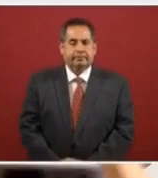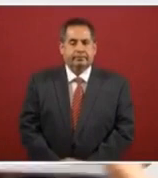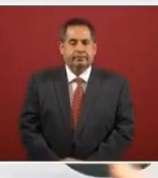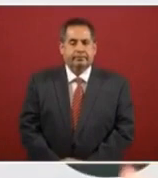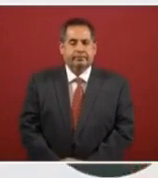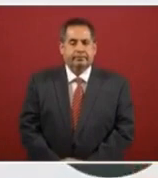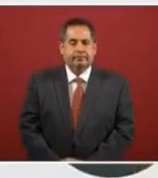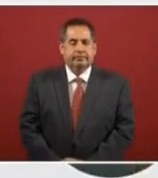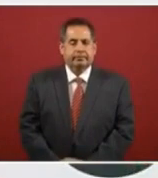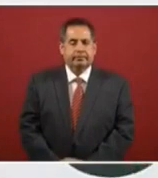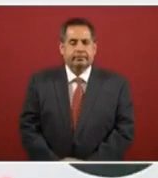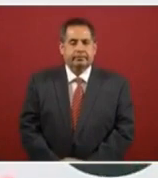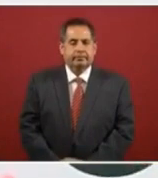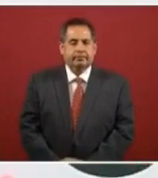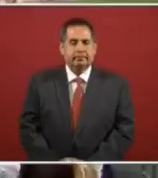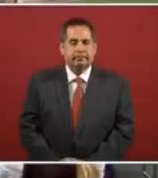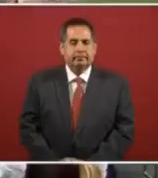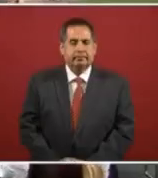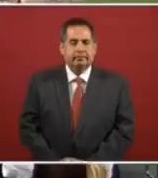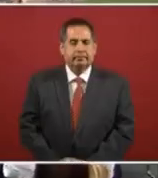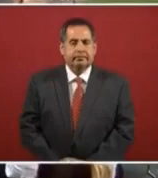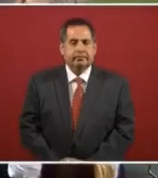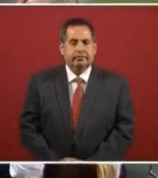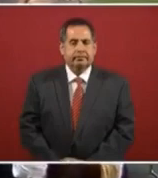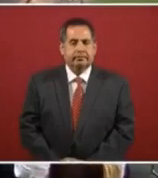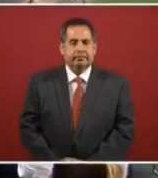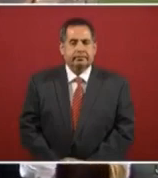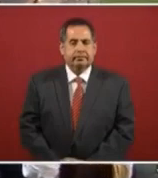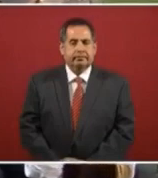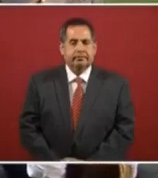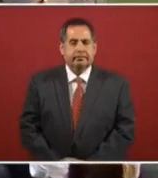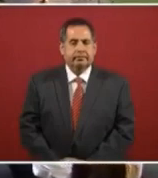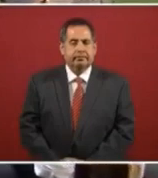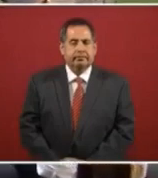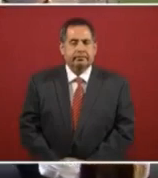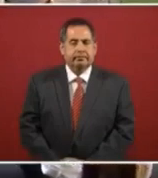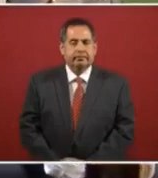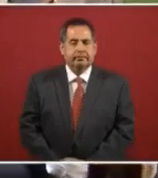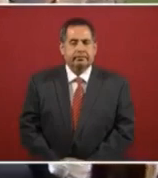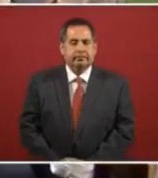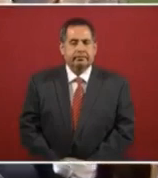Wow that's interesting looks like a book